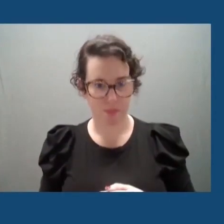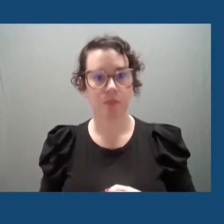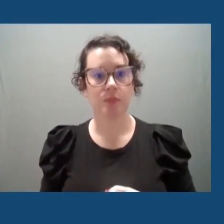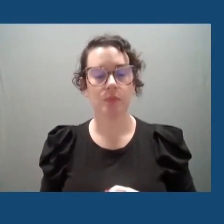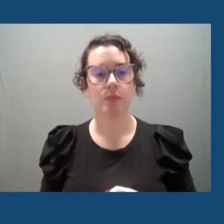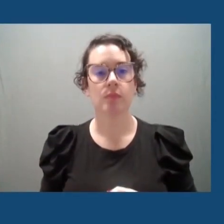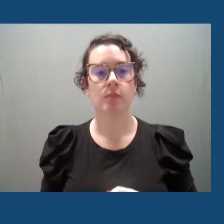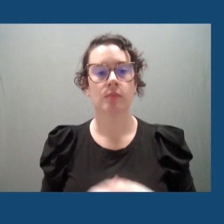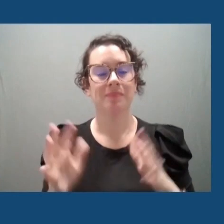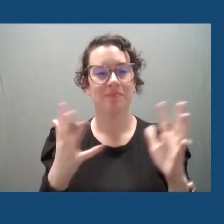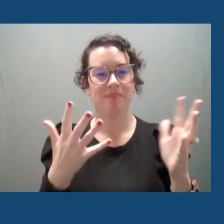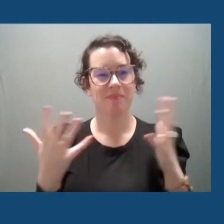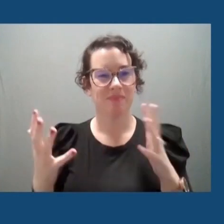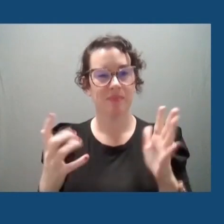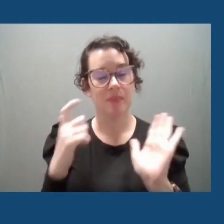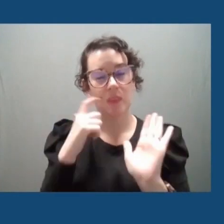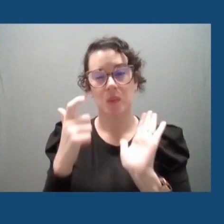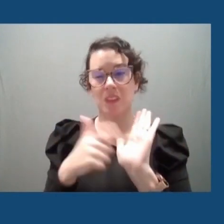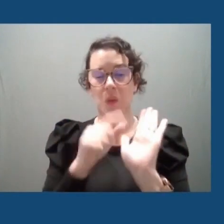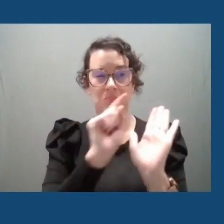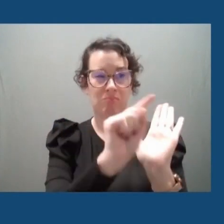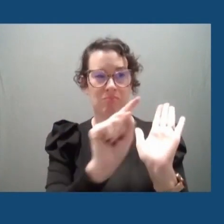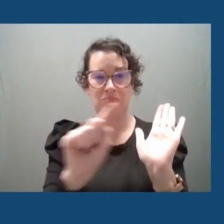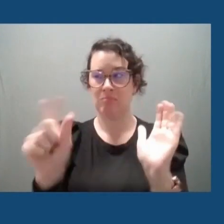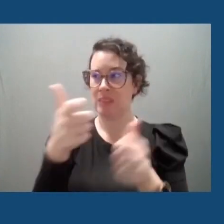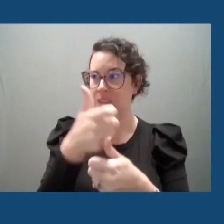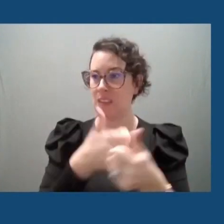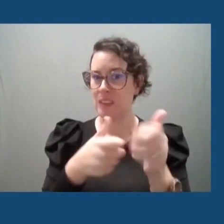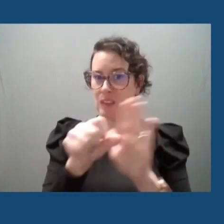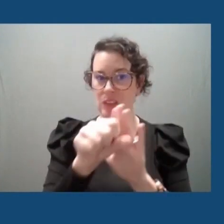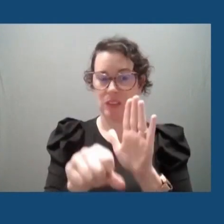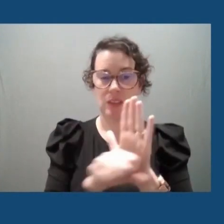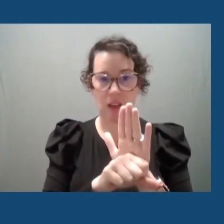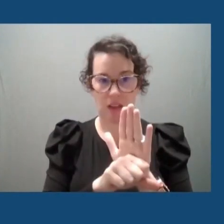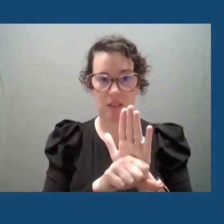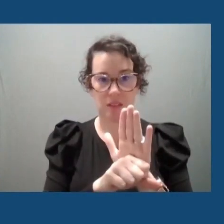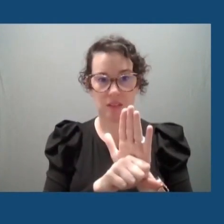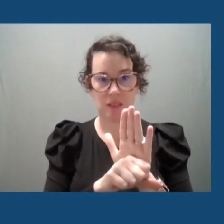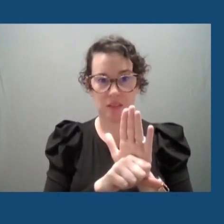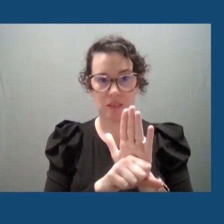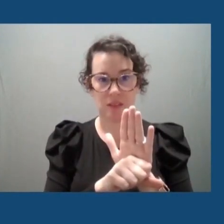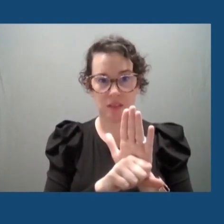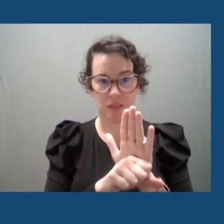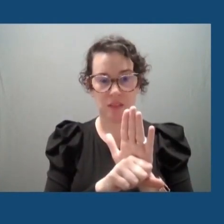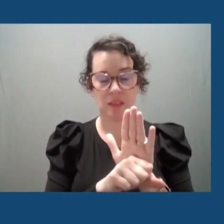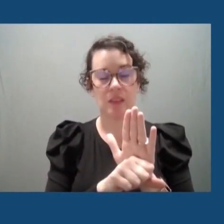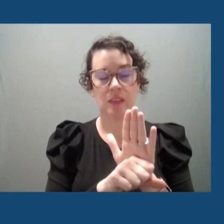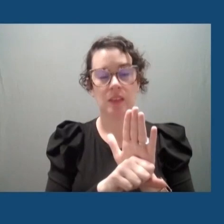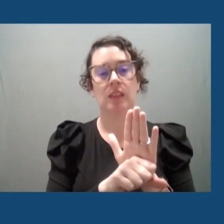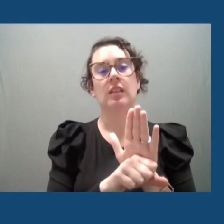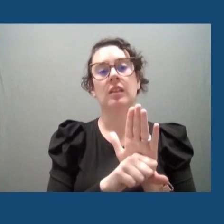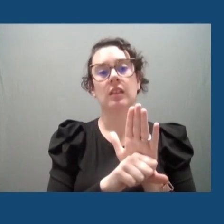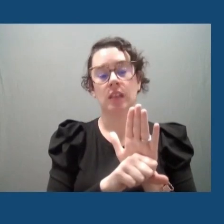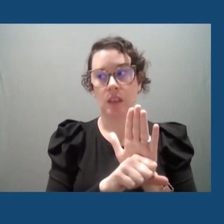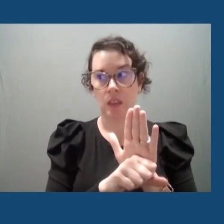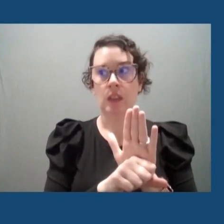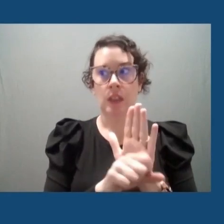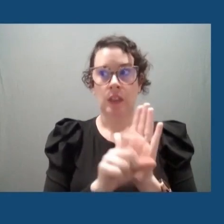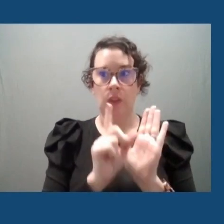Again, we saw in every other state that met the challenge of building more housing, it took decades.